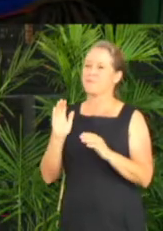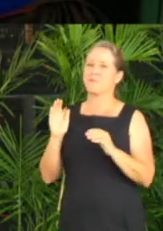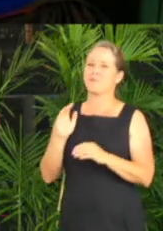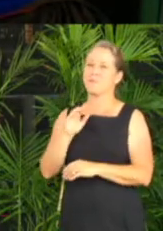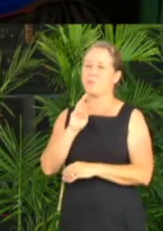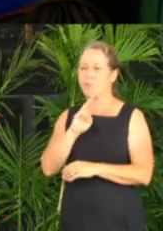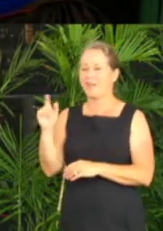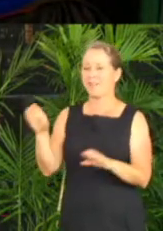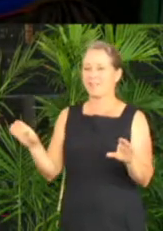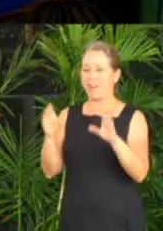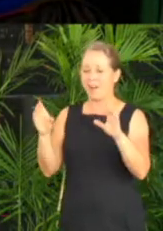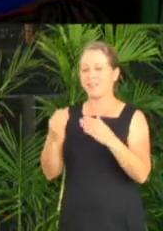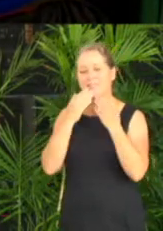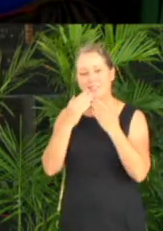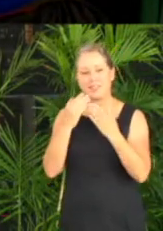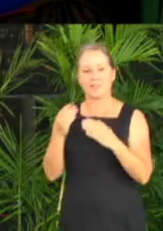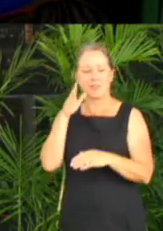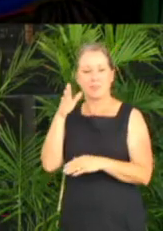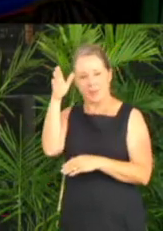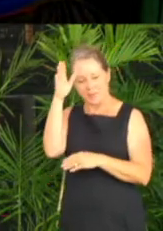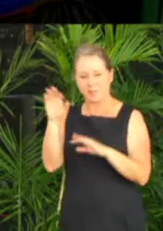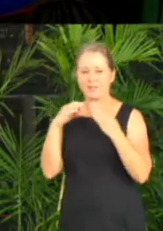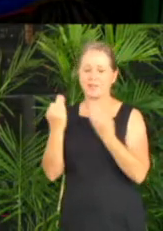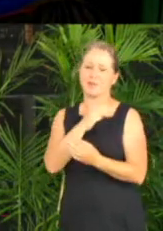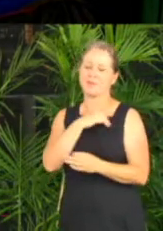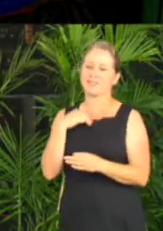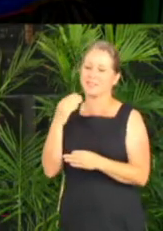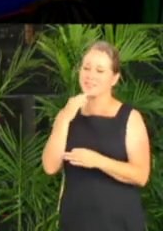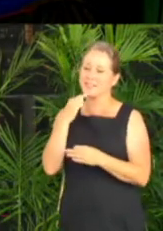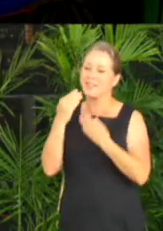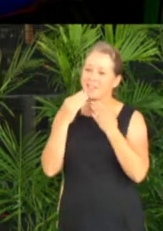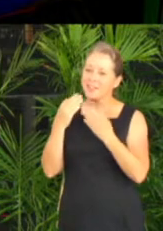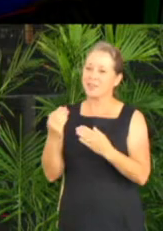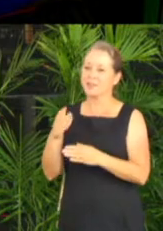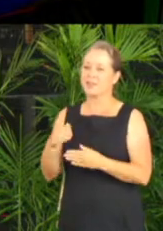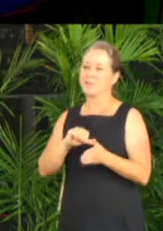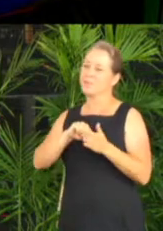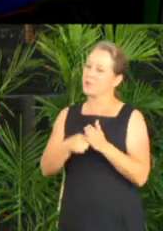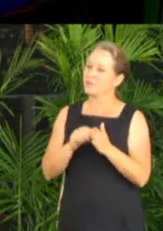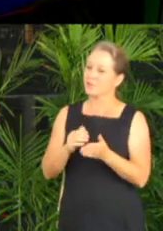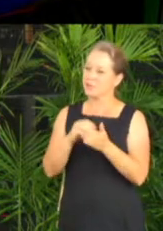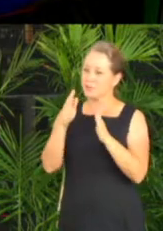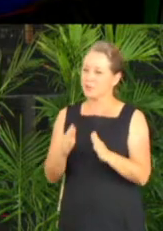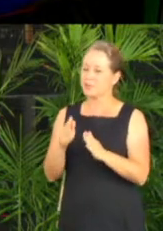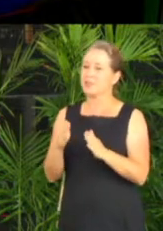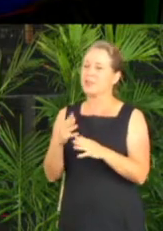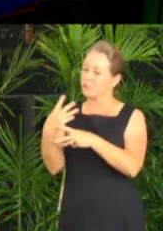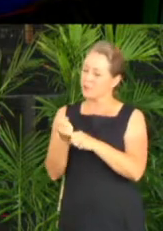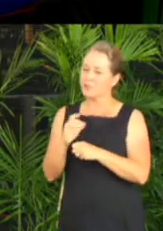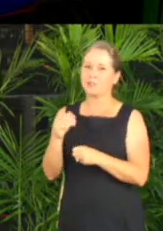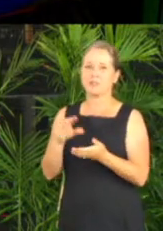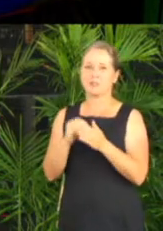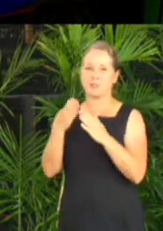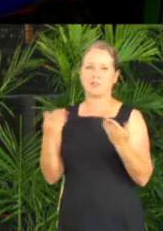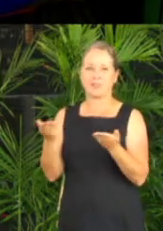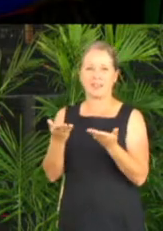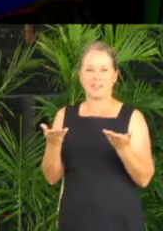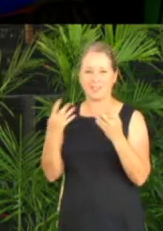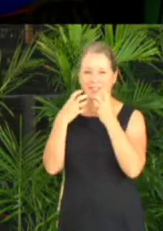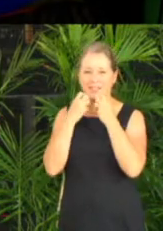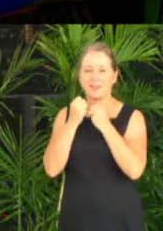you. To our parents and family members, I say thank you for entrusting your student to our care over the